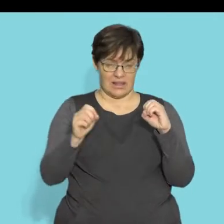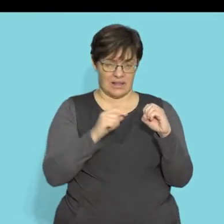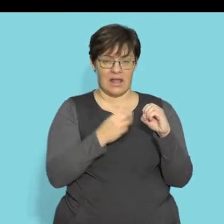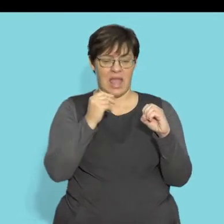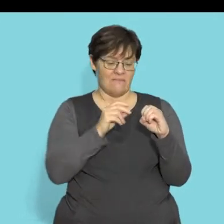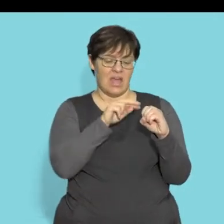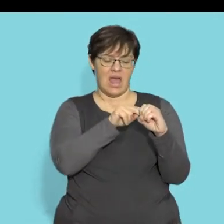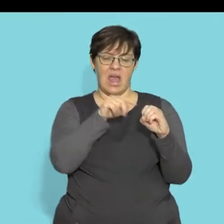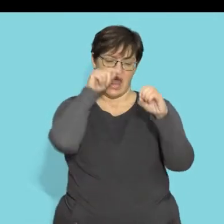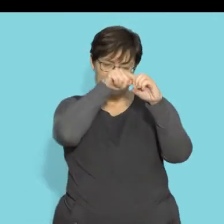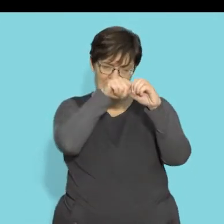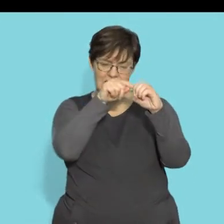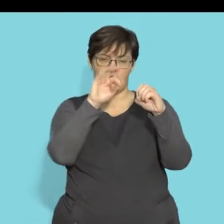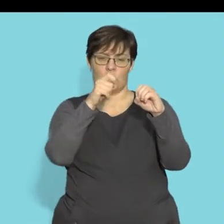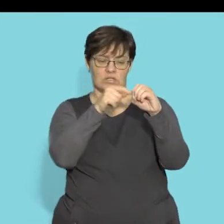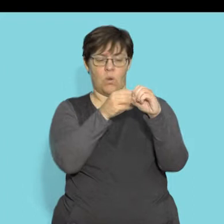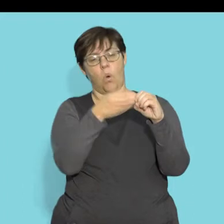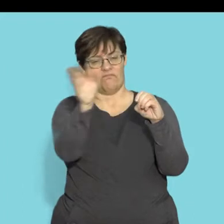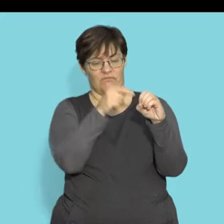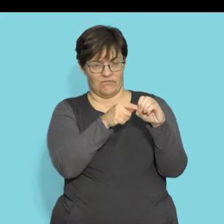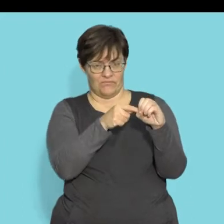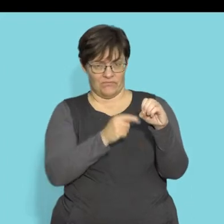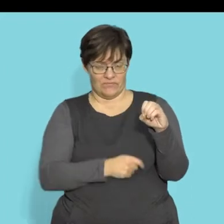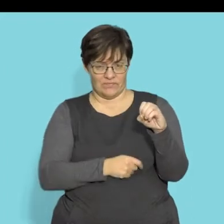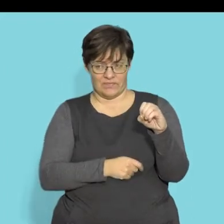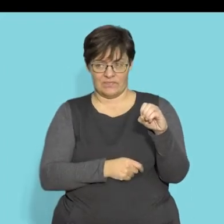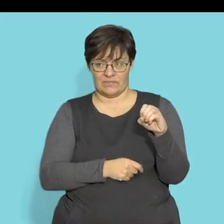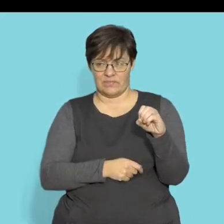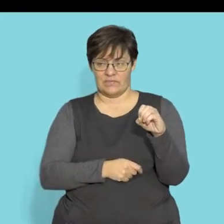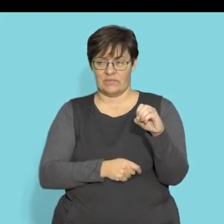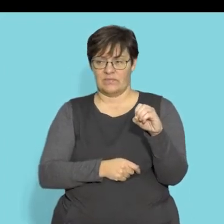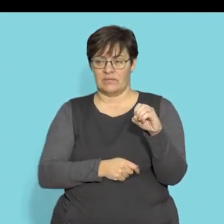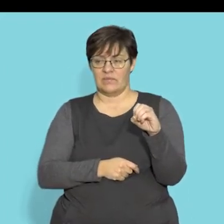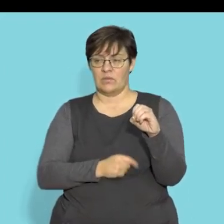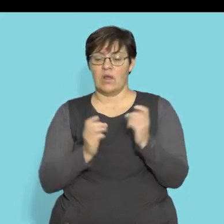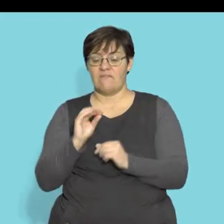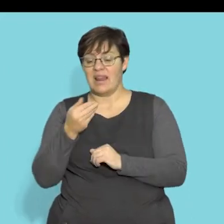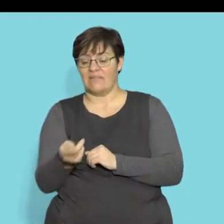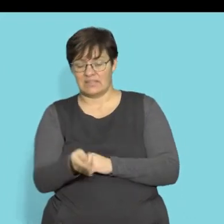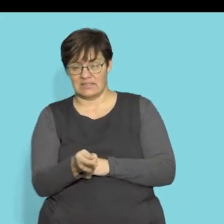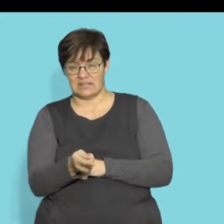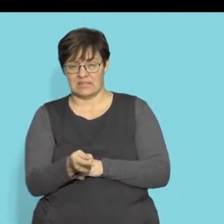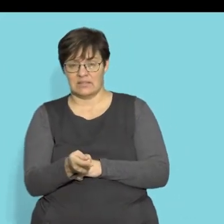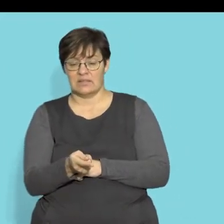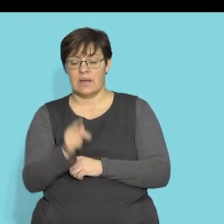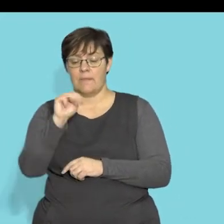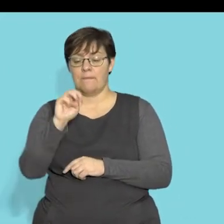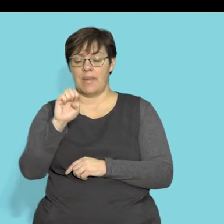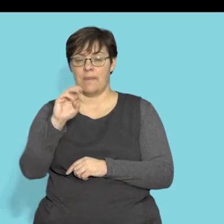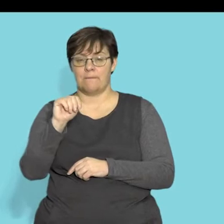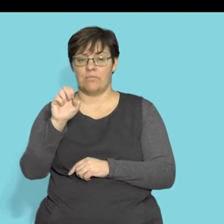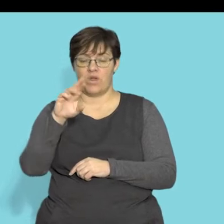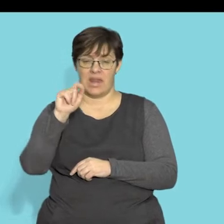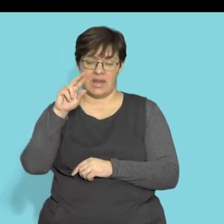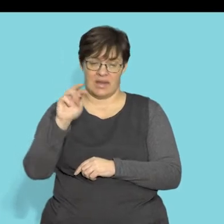its nucleus removed. So we remove the nucleus, and what we have left is the membrane of